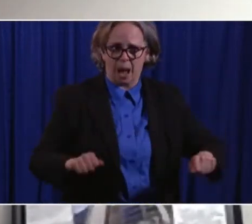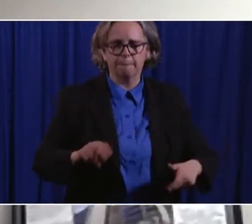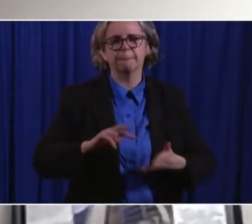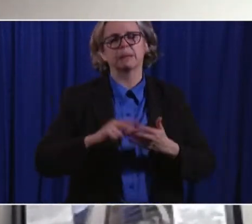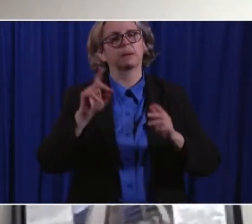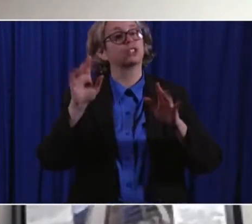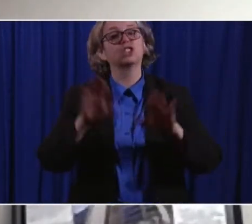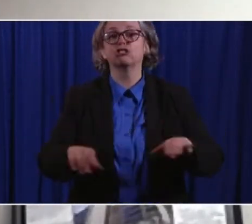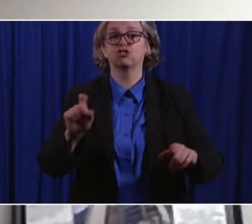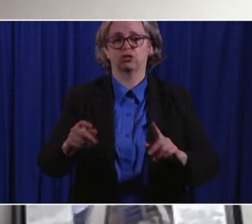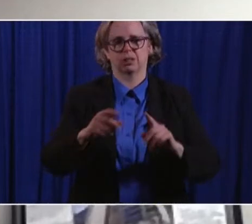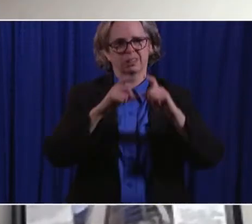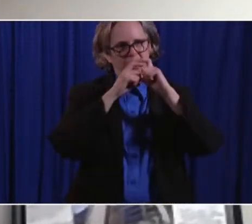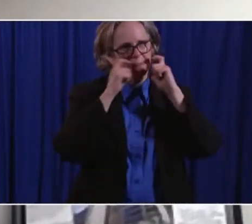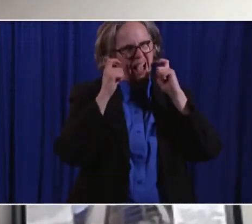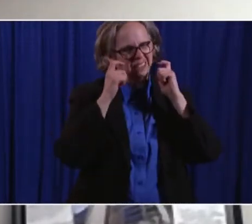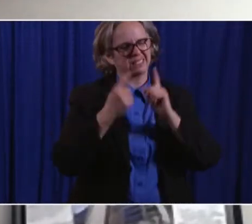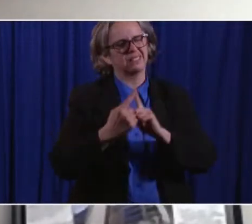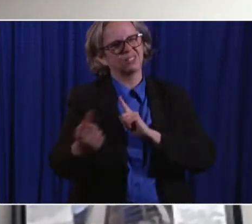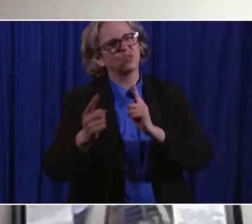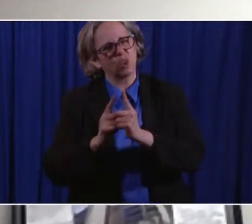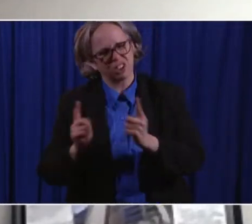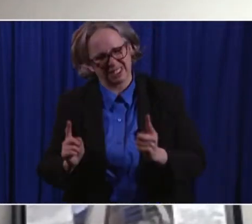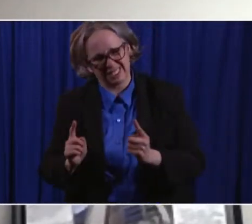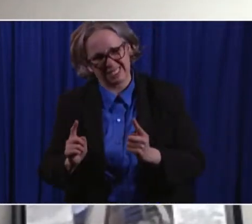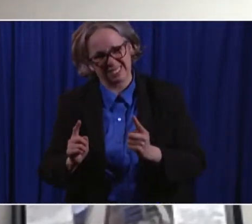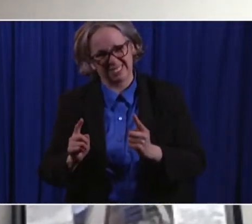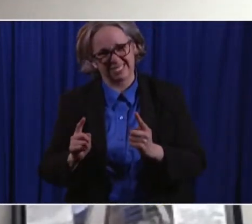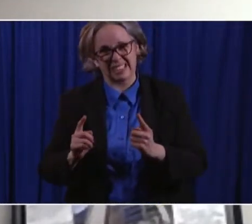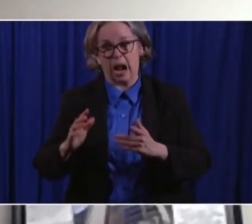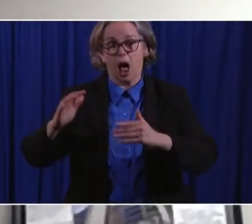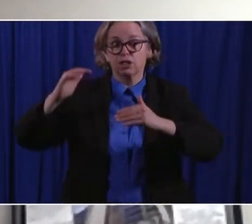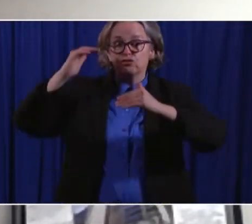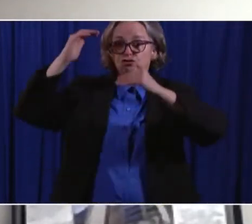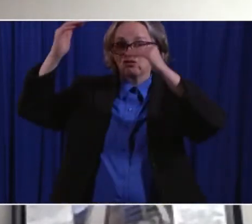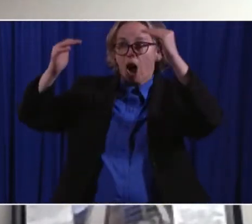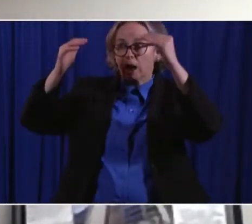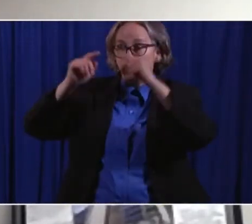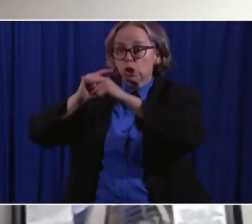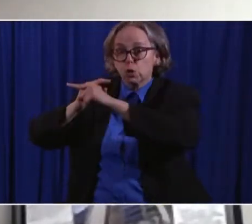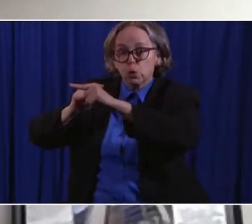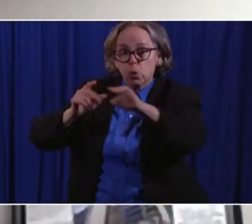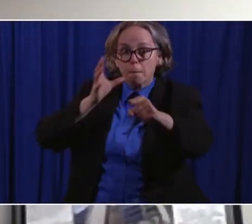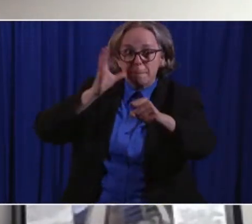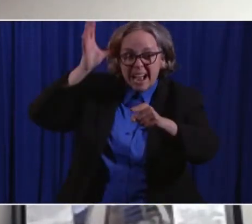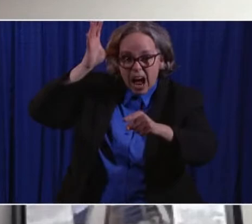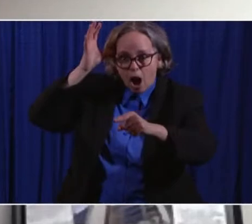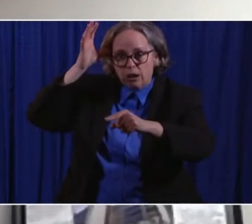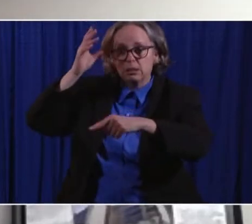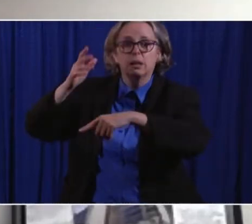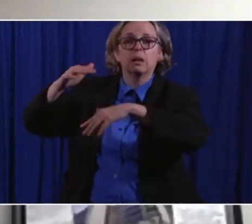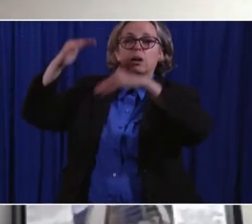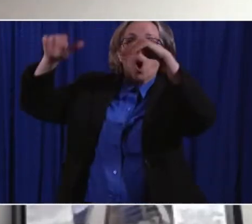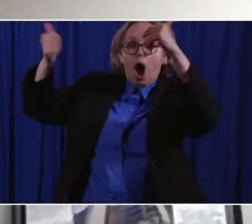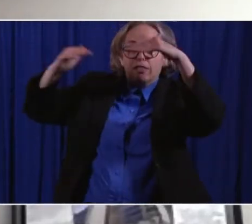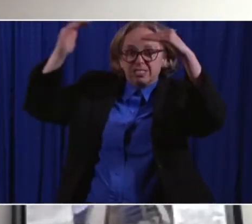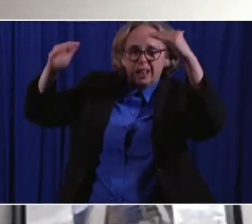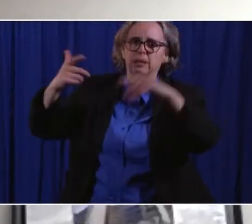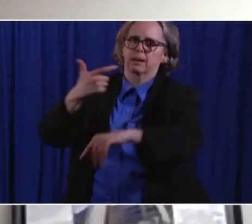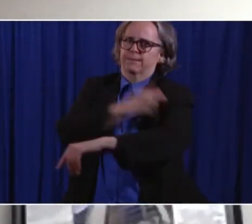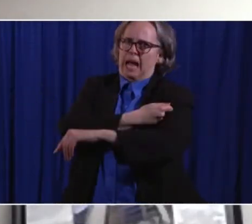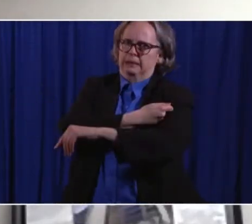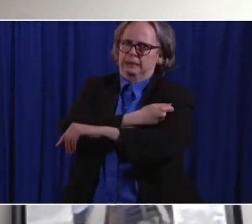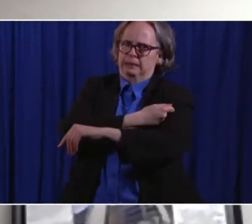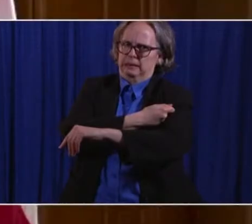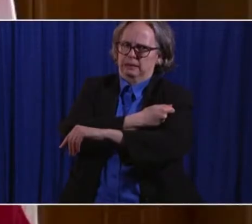and adults getting their vaccinations to help prevent spread, which will help prevent exposing kids and will hopefully decrease the risk of these cases